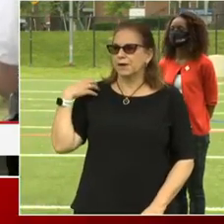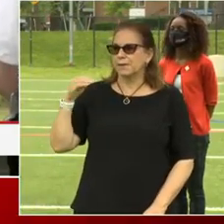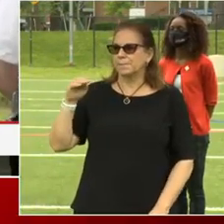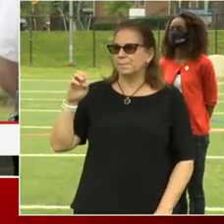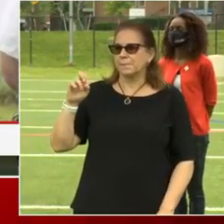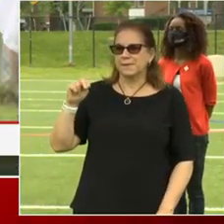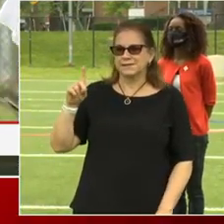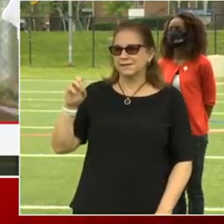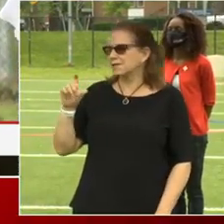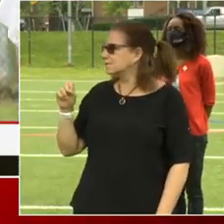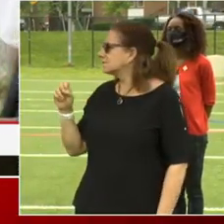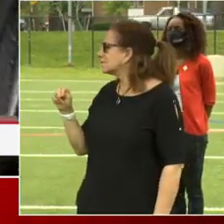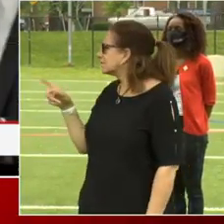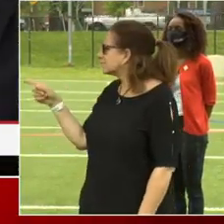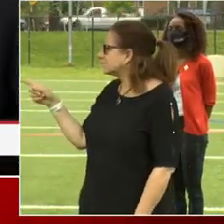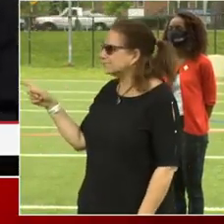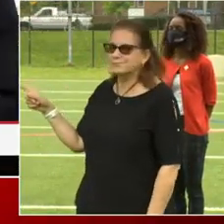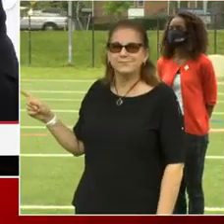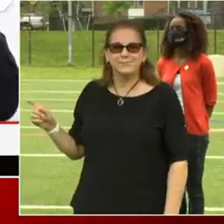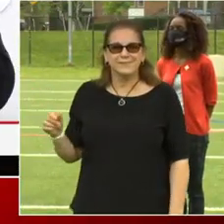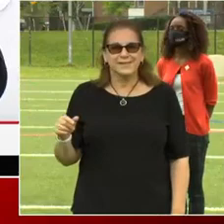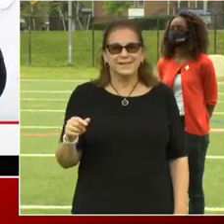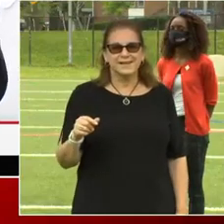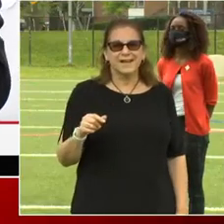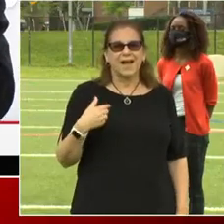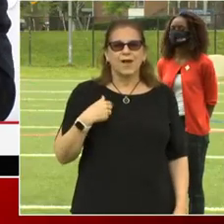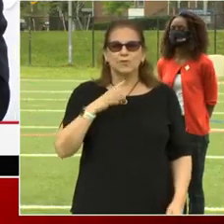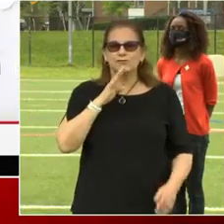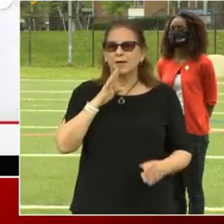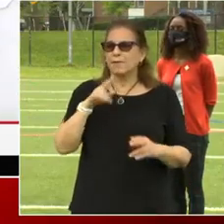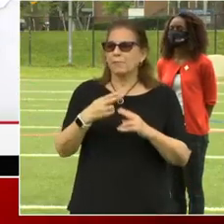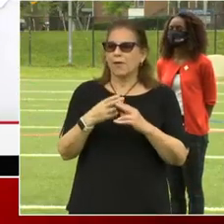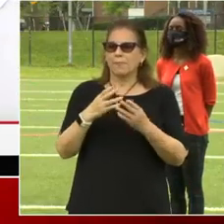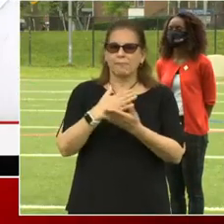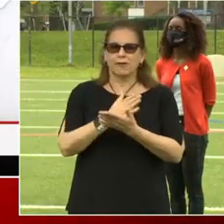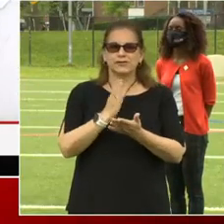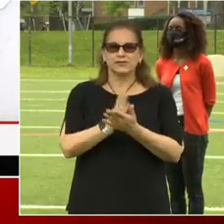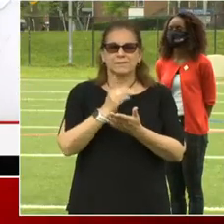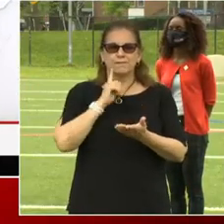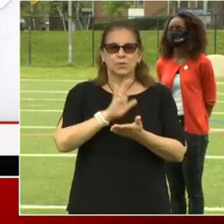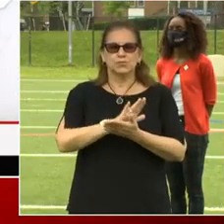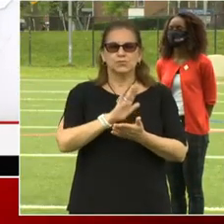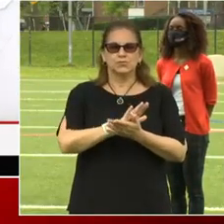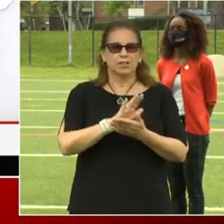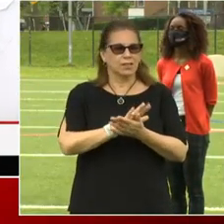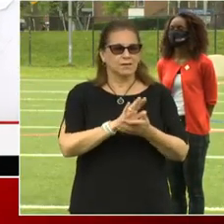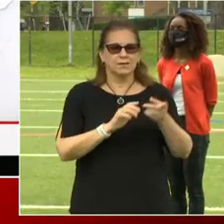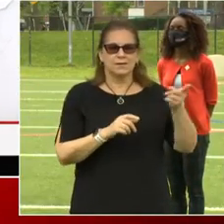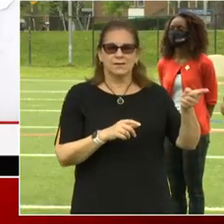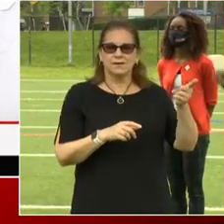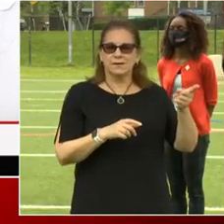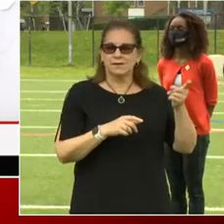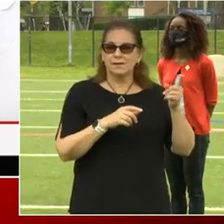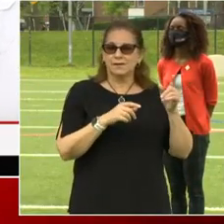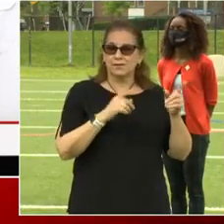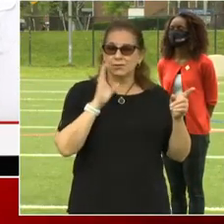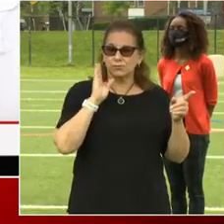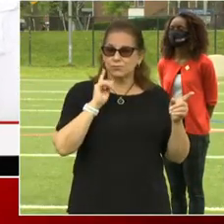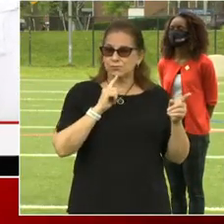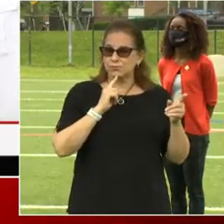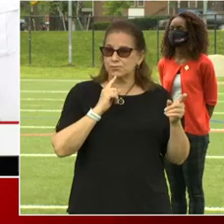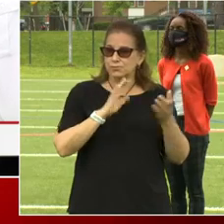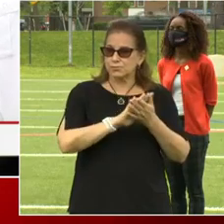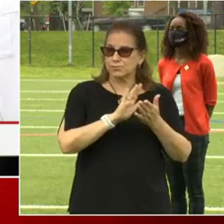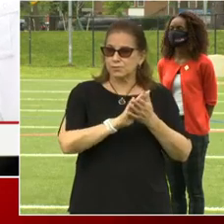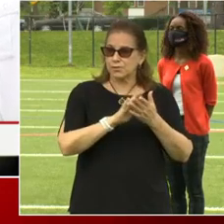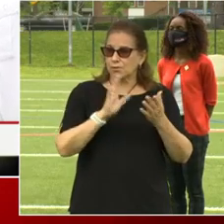bill about school funding that says no school could see its budget cut. Some of these schools are going to have significant decreases in